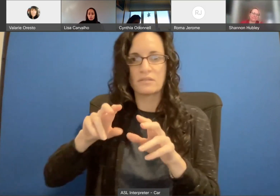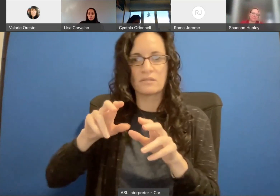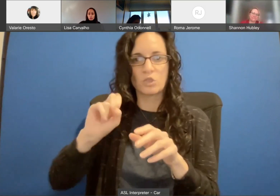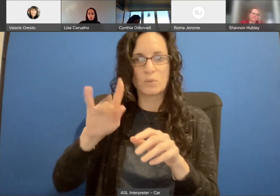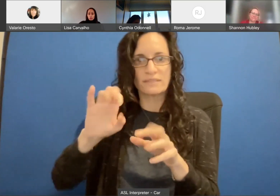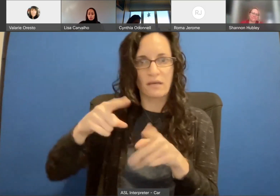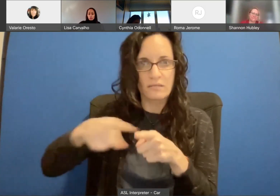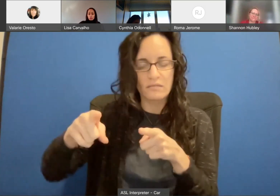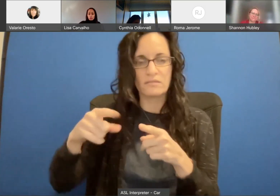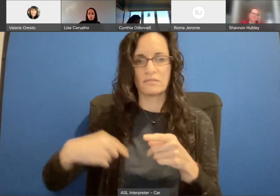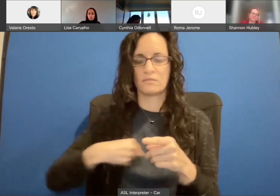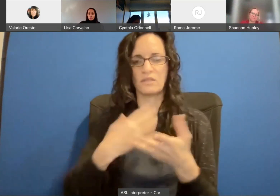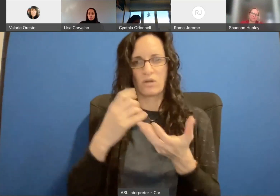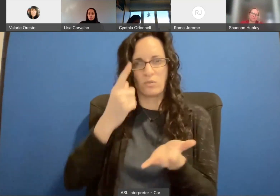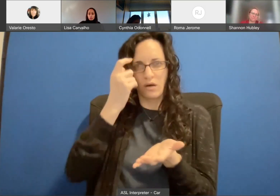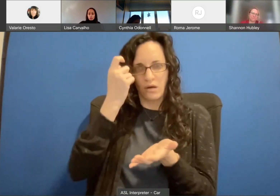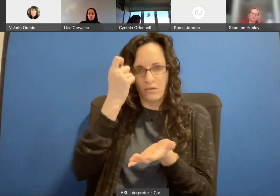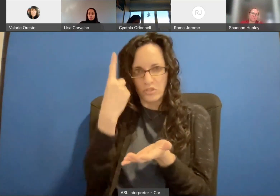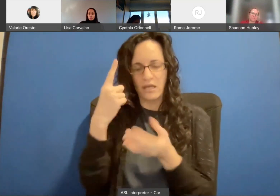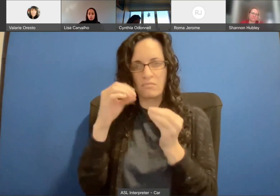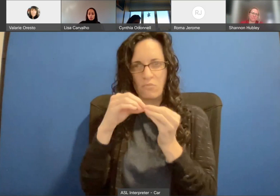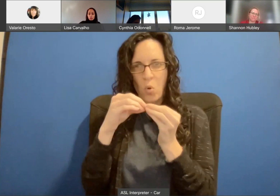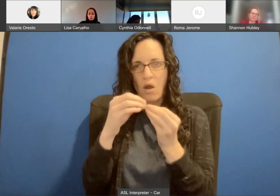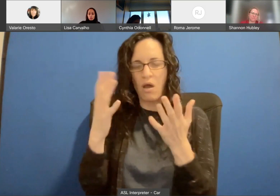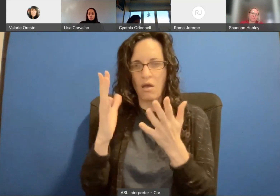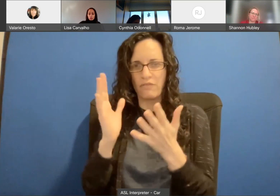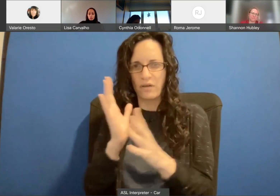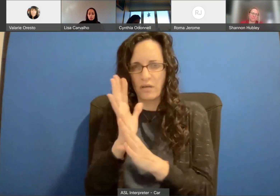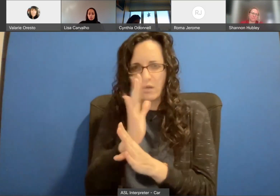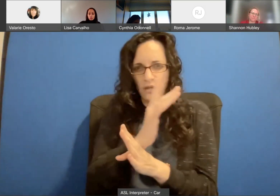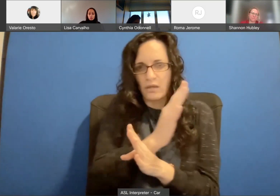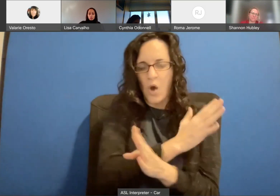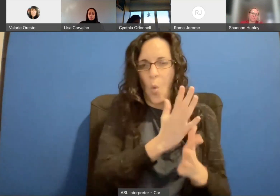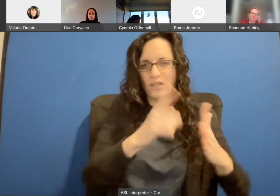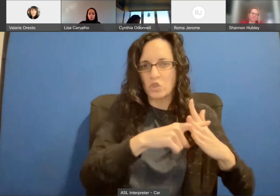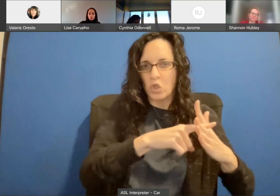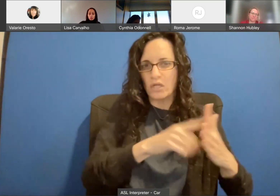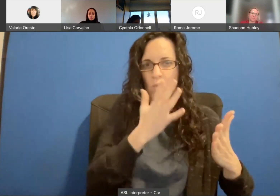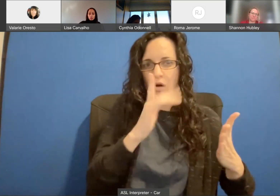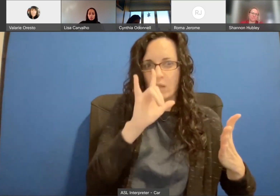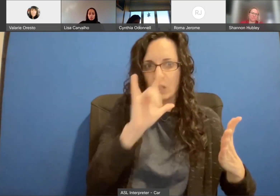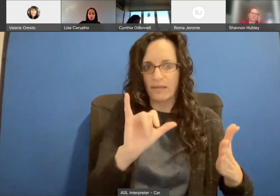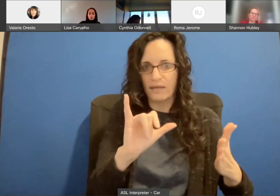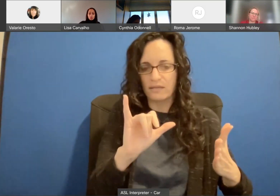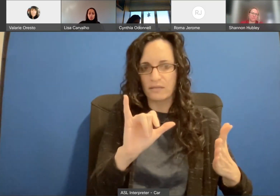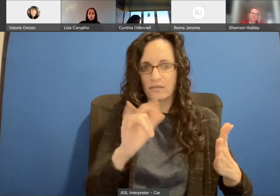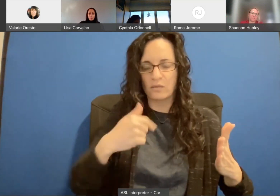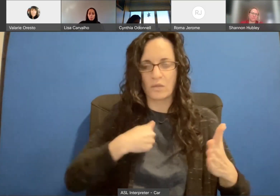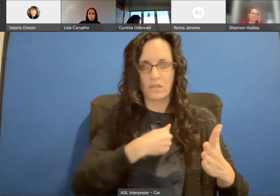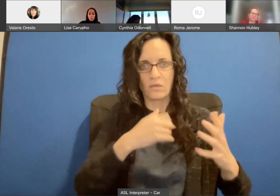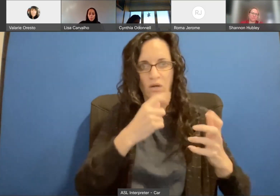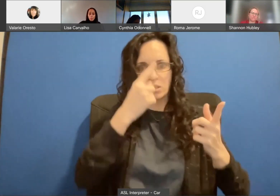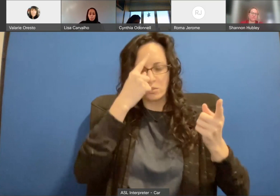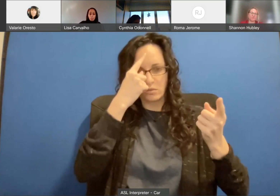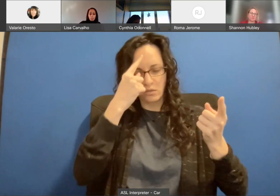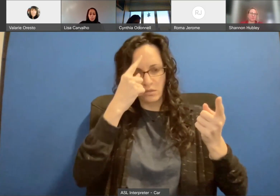in understanding that starting point, that we want to align with somebody. We want to get on that same page and understand where they're